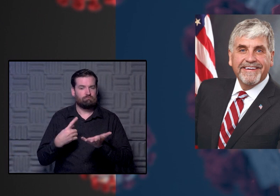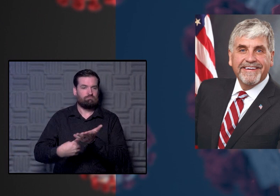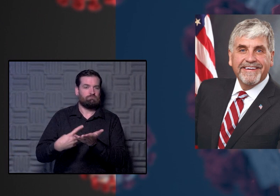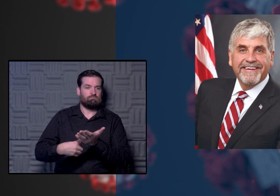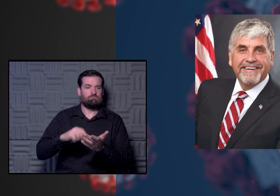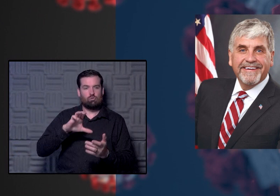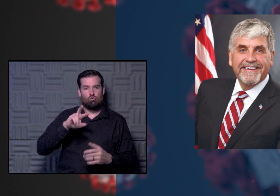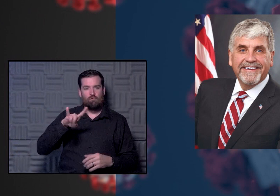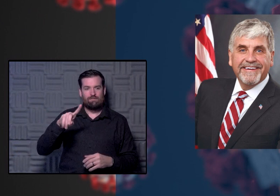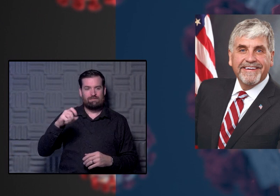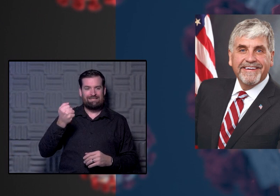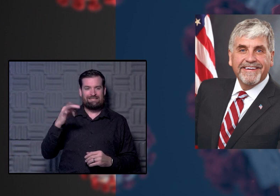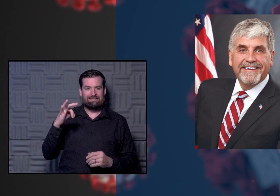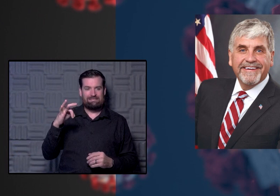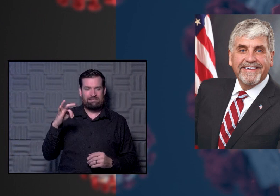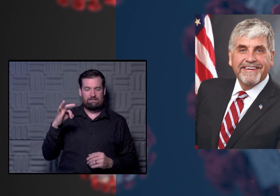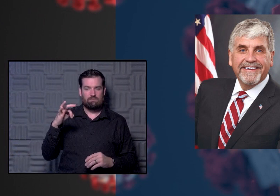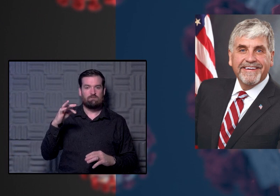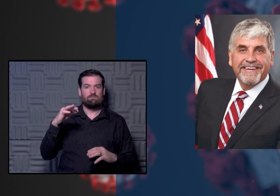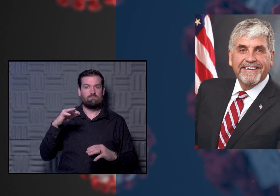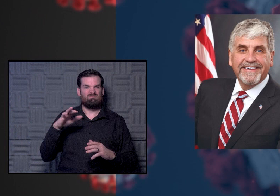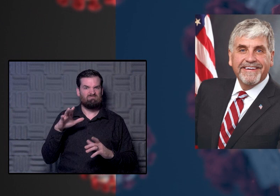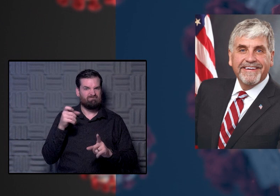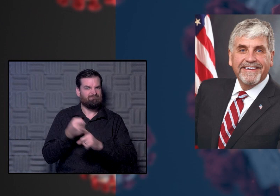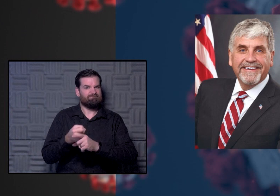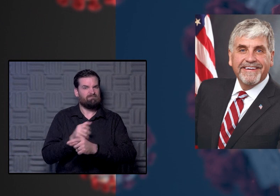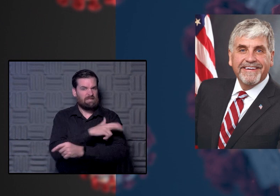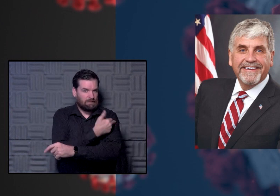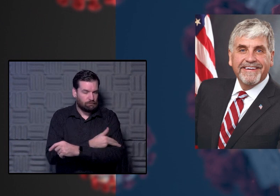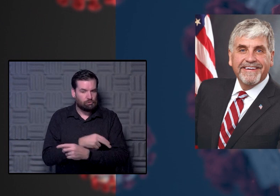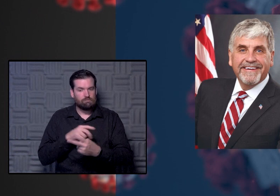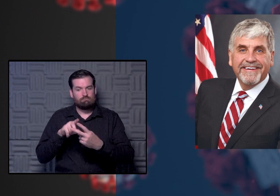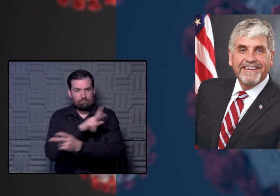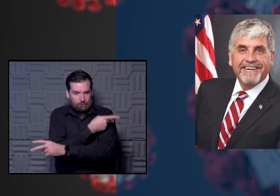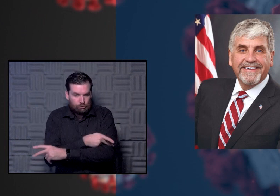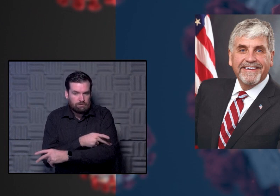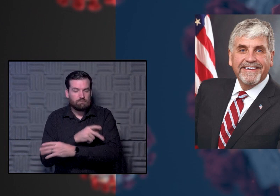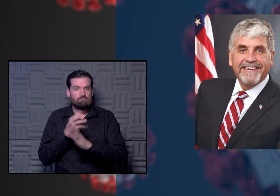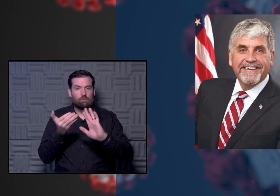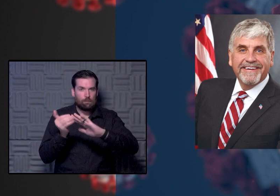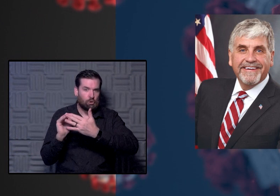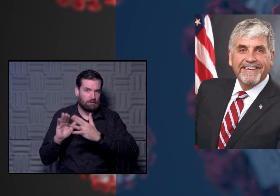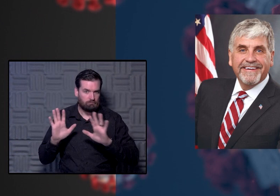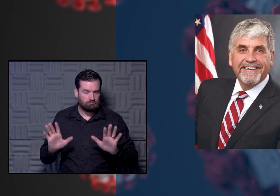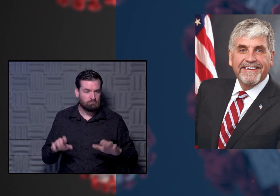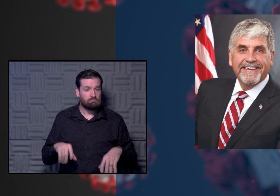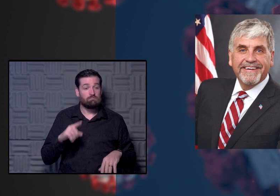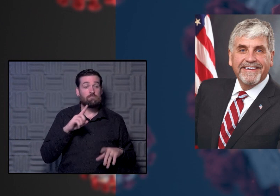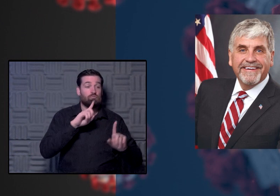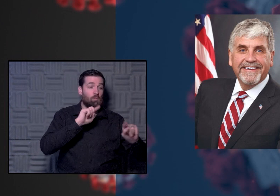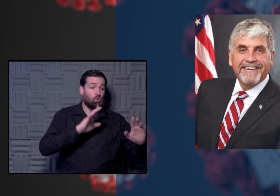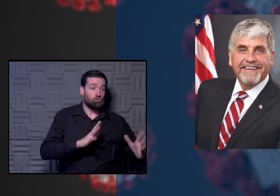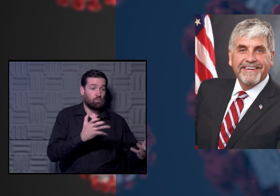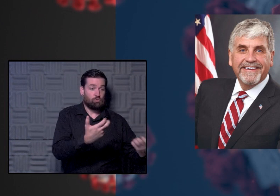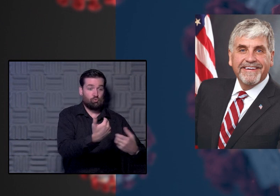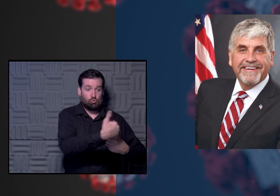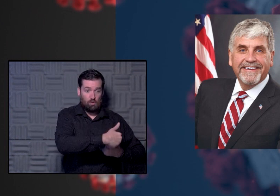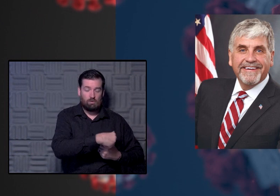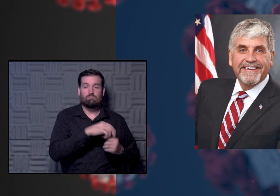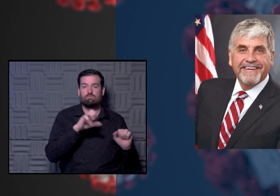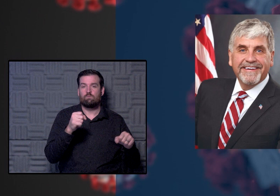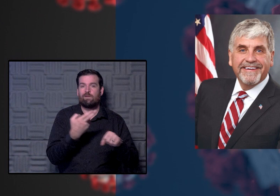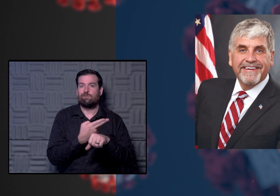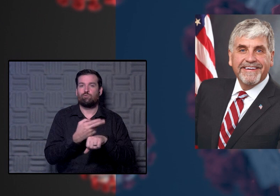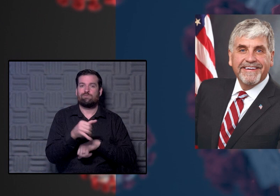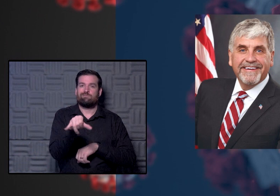impact of COVID-19 on our hospitals and our patients in our community. For those reporters wanting to join, you'll be able to use